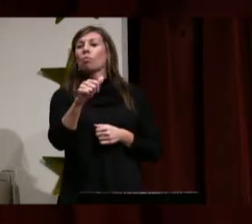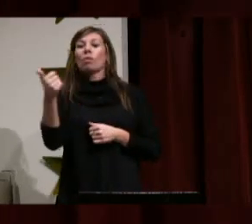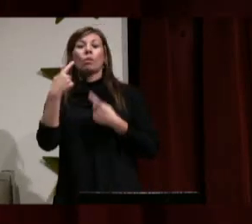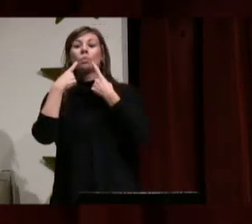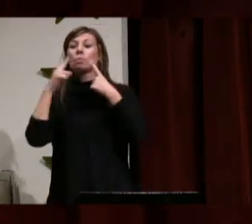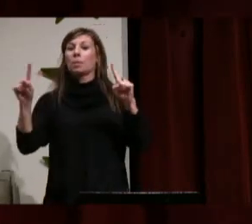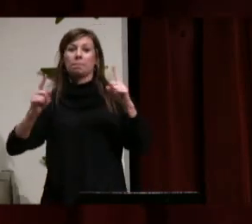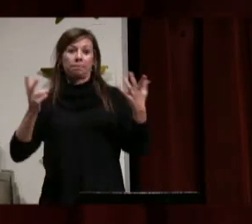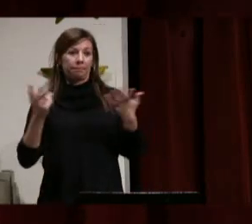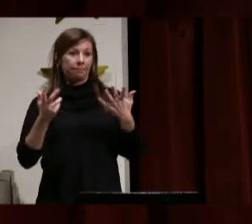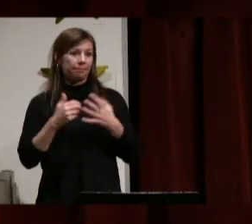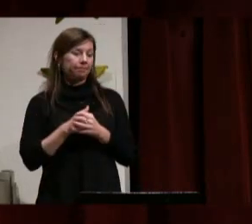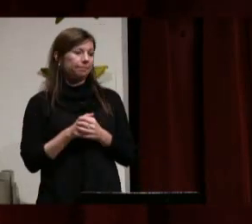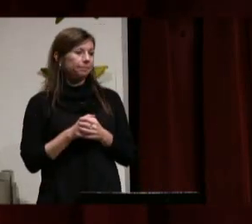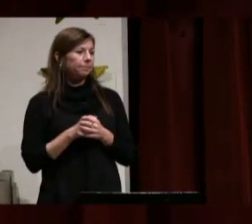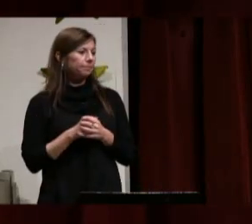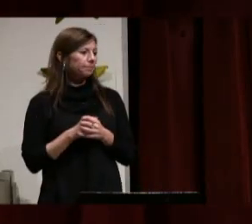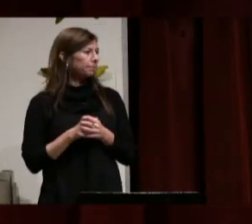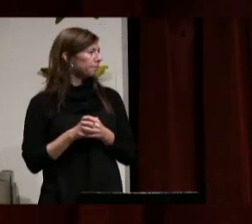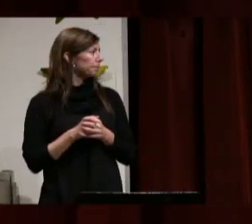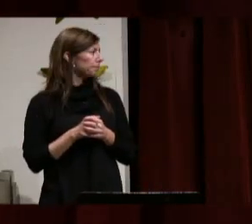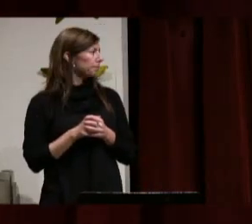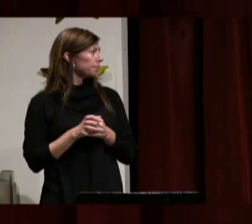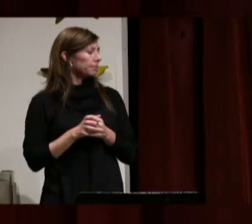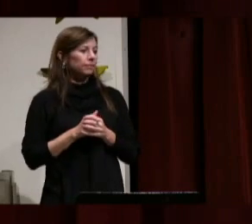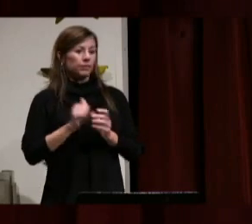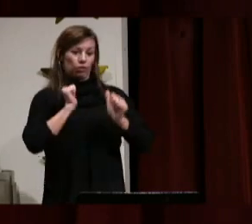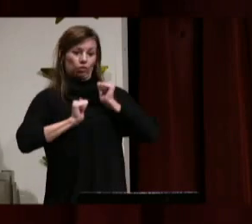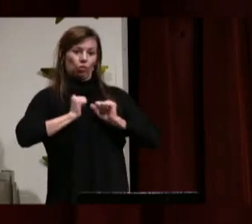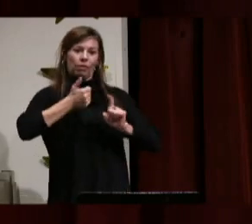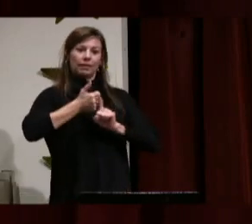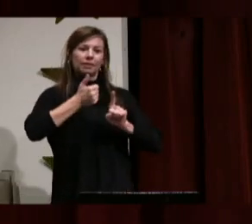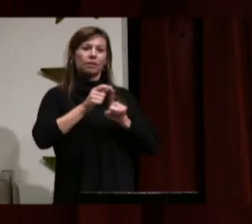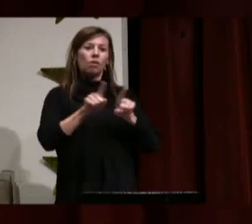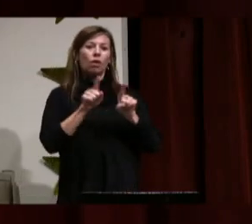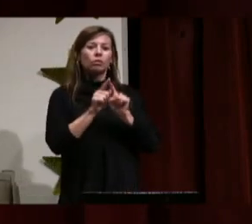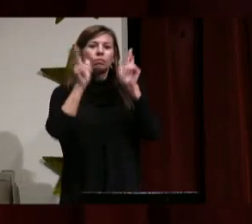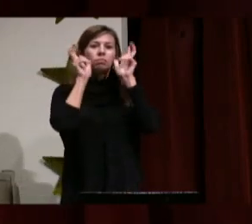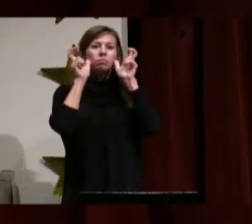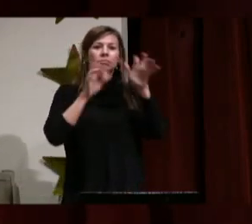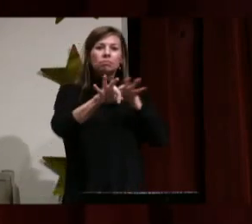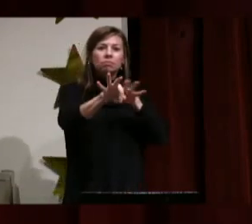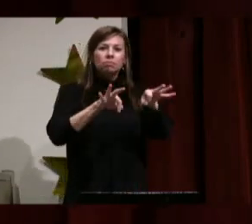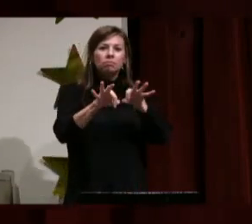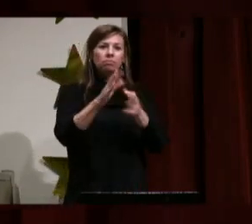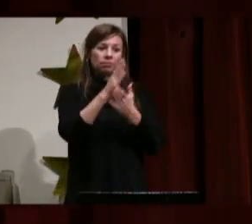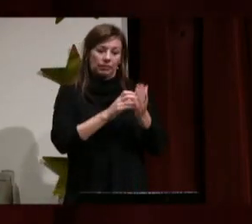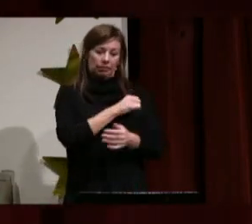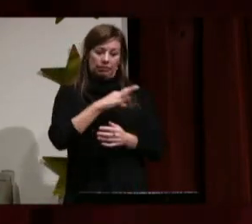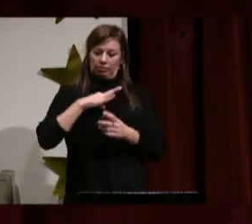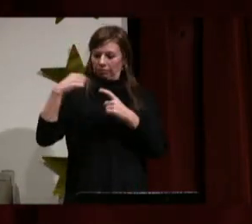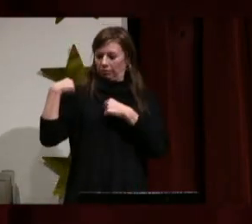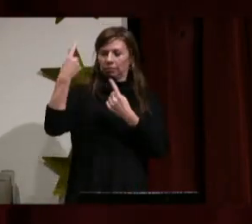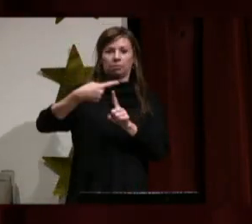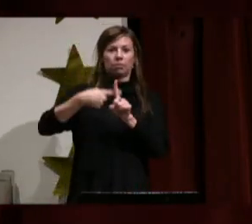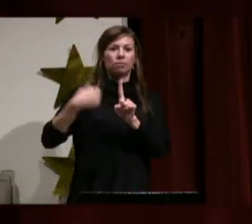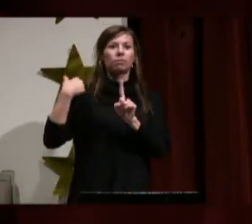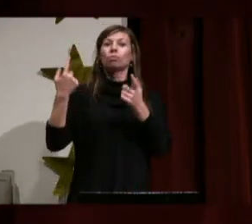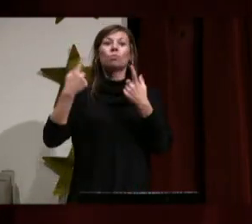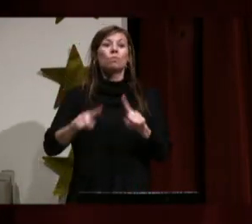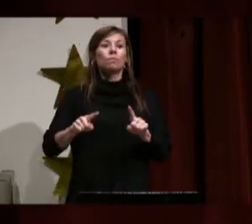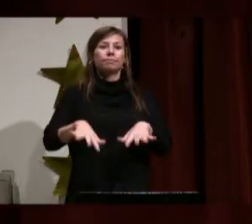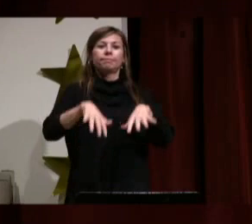We will actually have the show audio described tonight. Some of our staff within the last month went through an